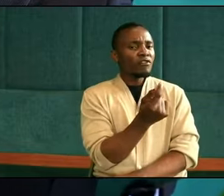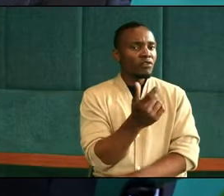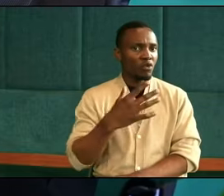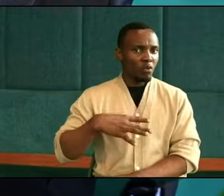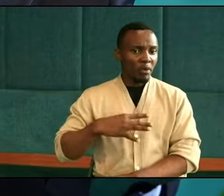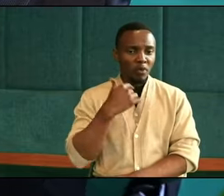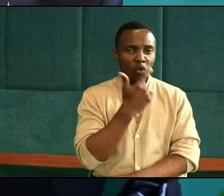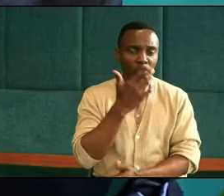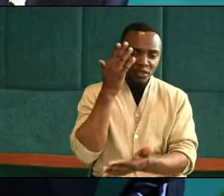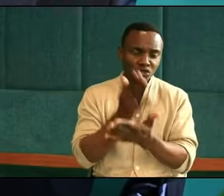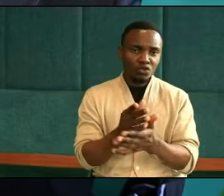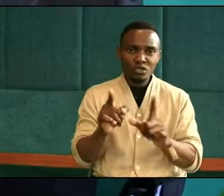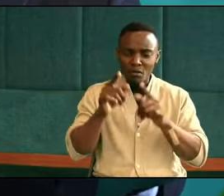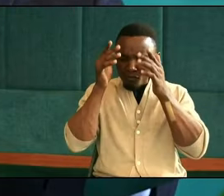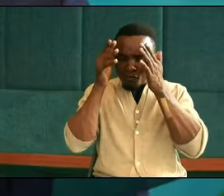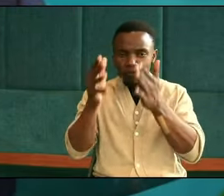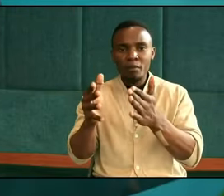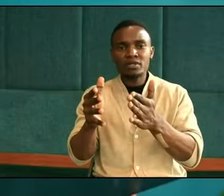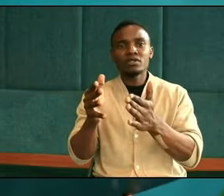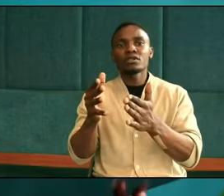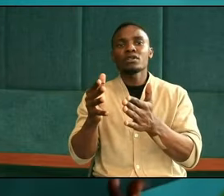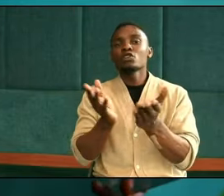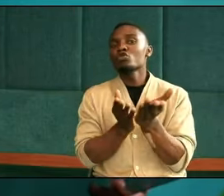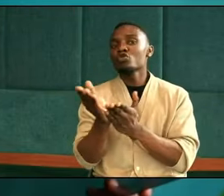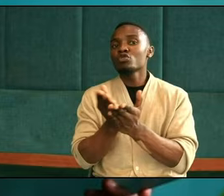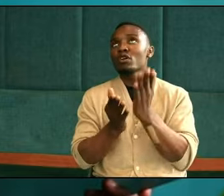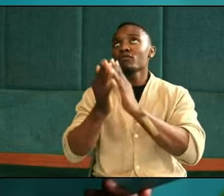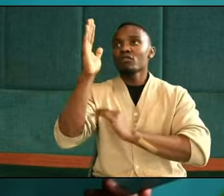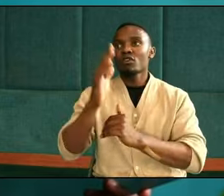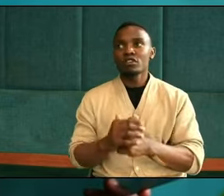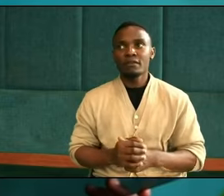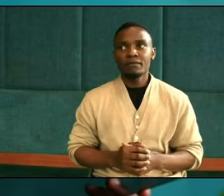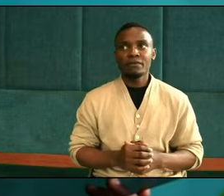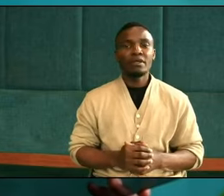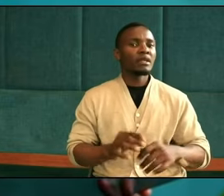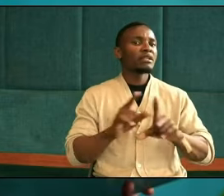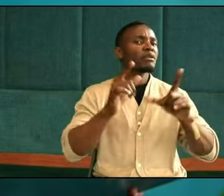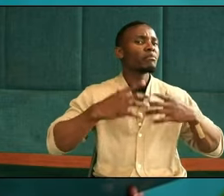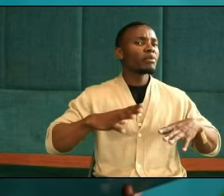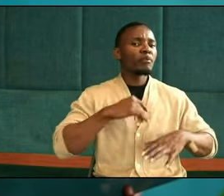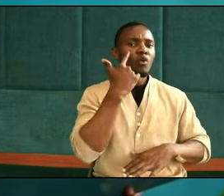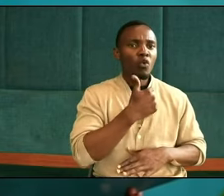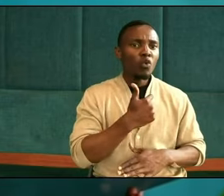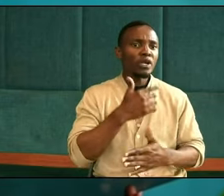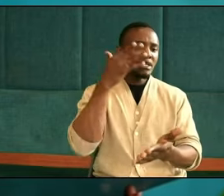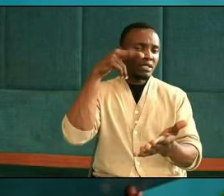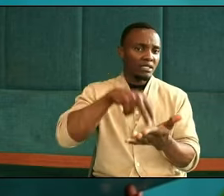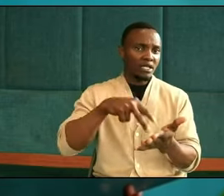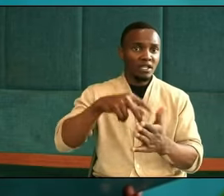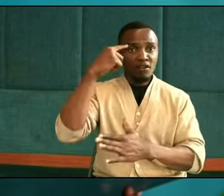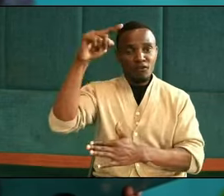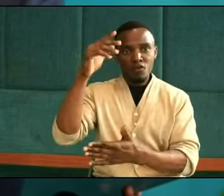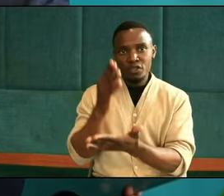true and committed to duty as the needle to the pole. Those who will stand for the truth though the